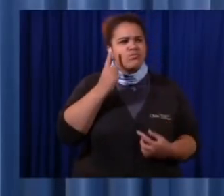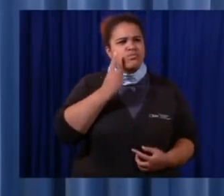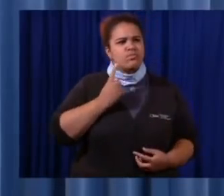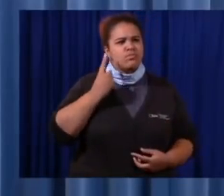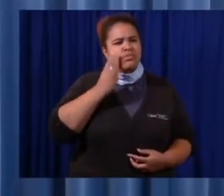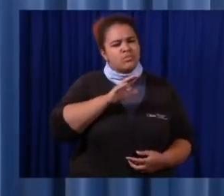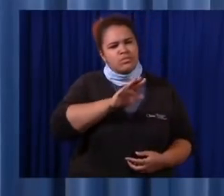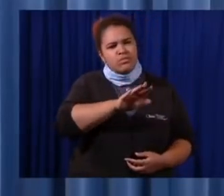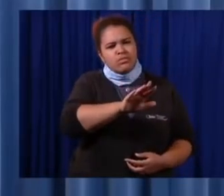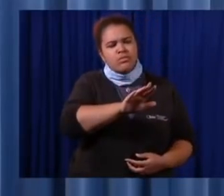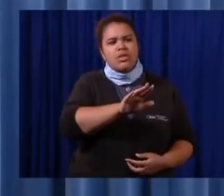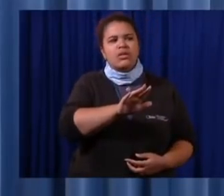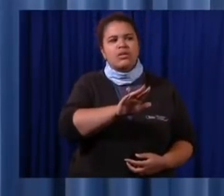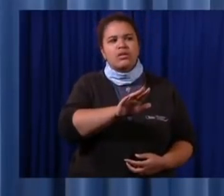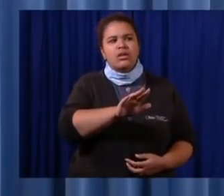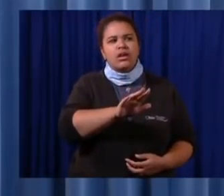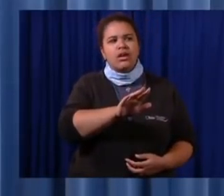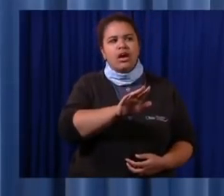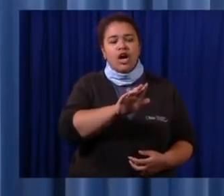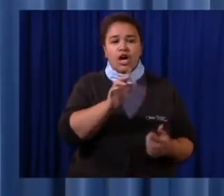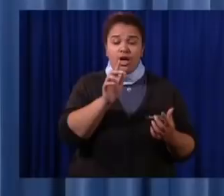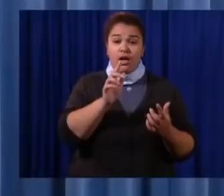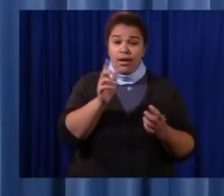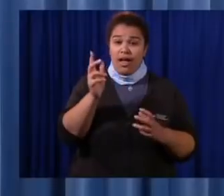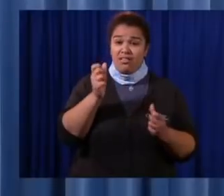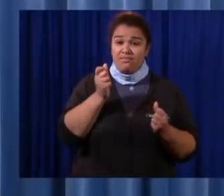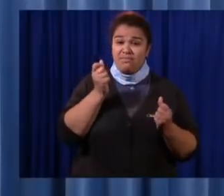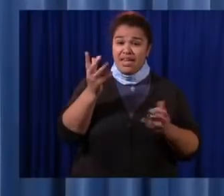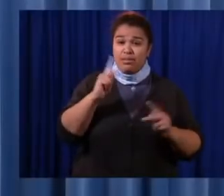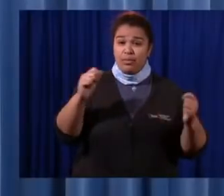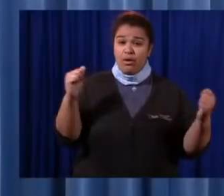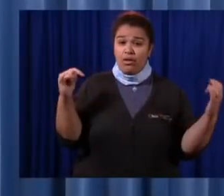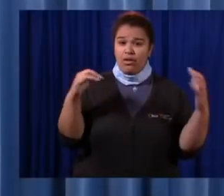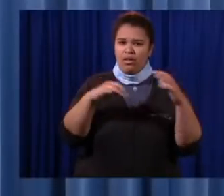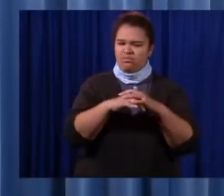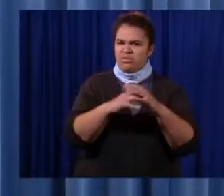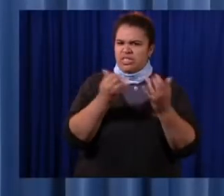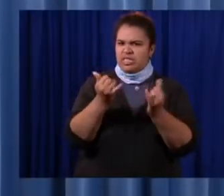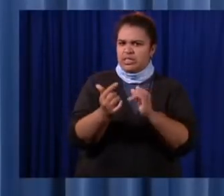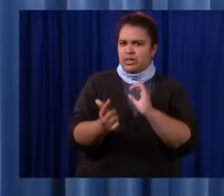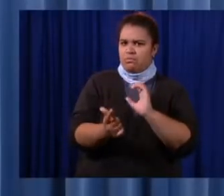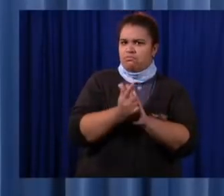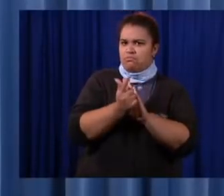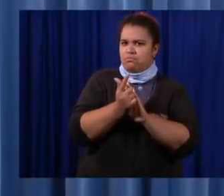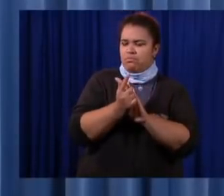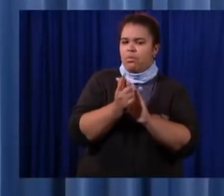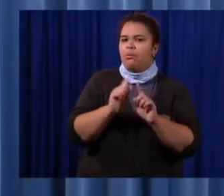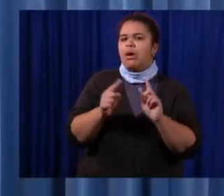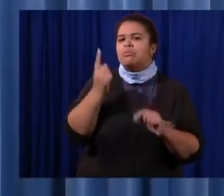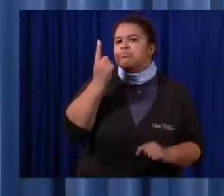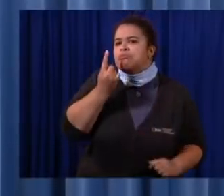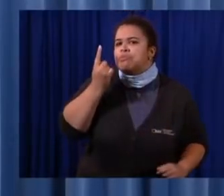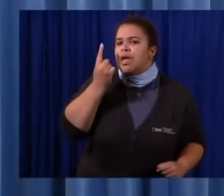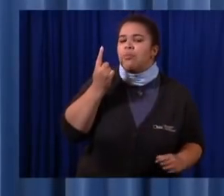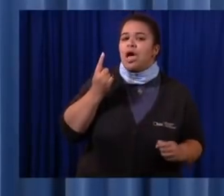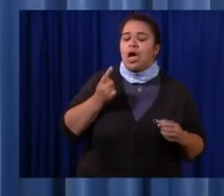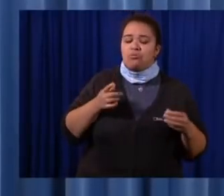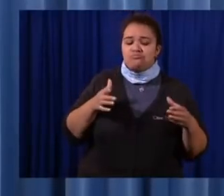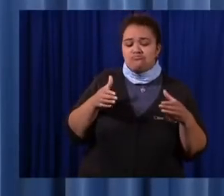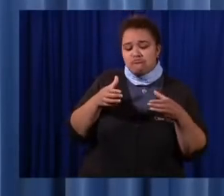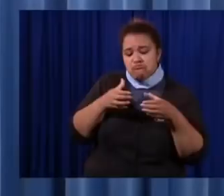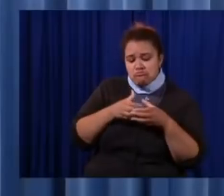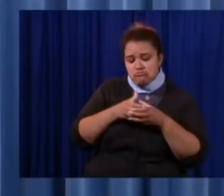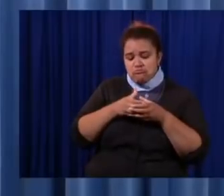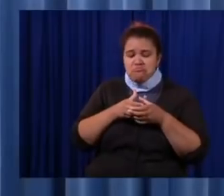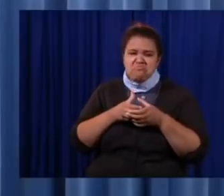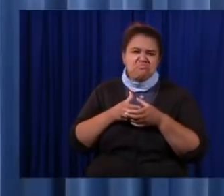prohibition on the very large gatherings, and they understand that, but the small to intermediate gatherings, people, in